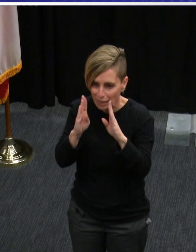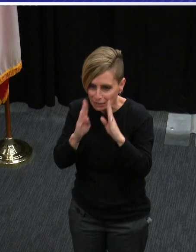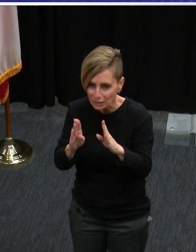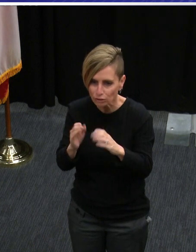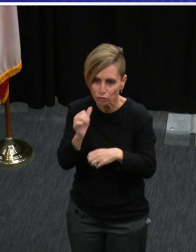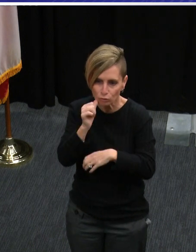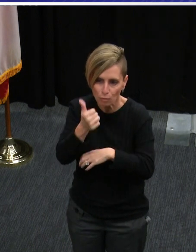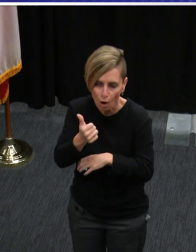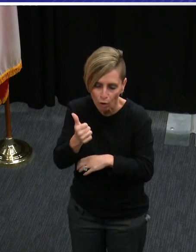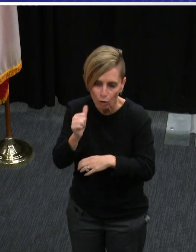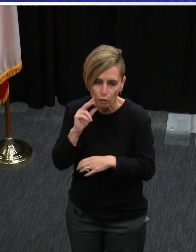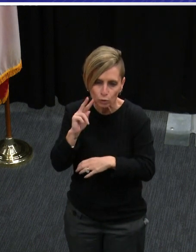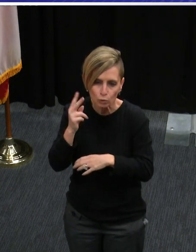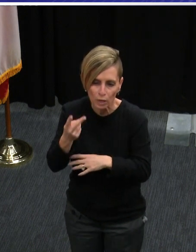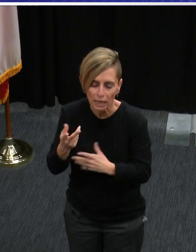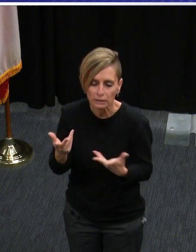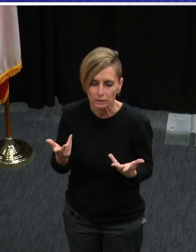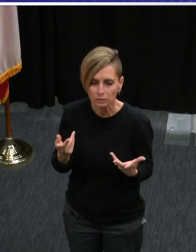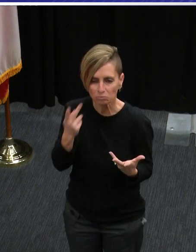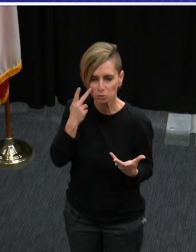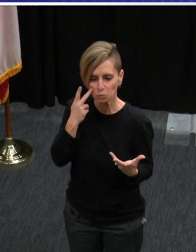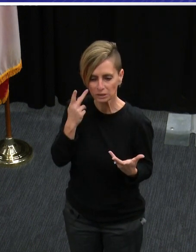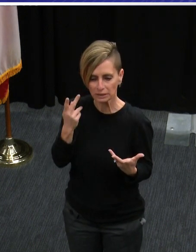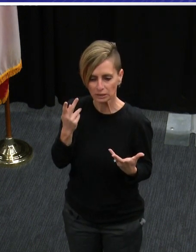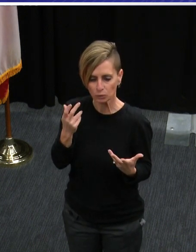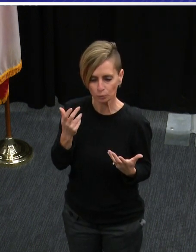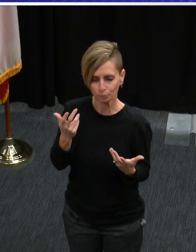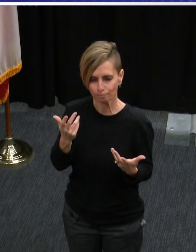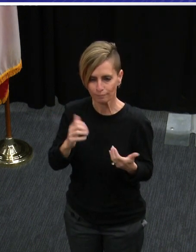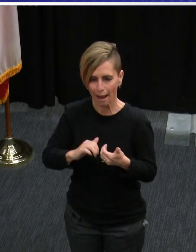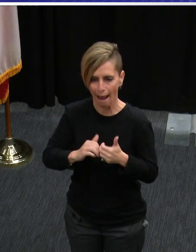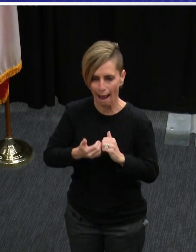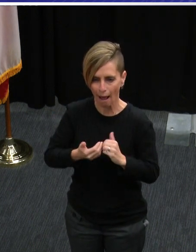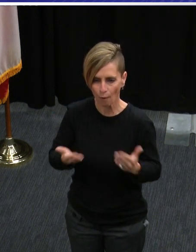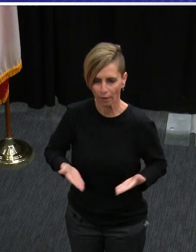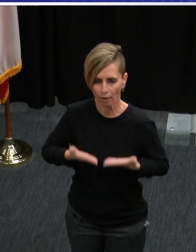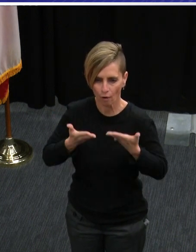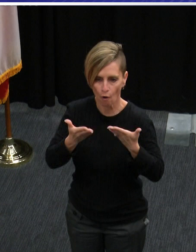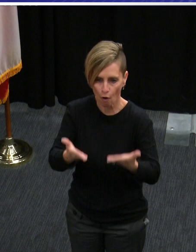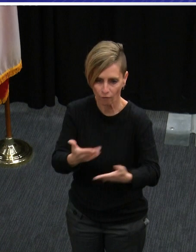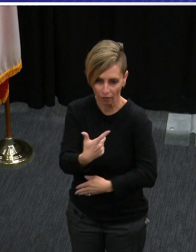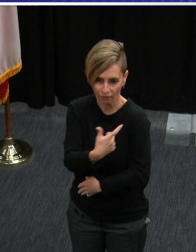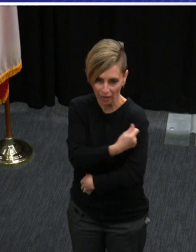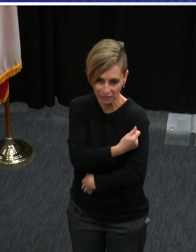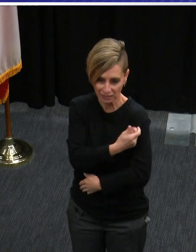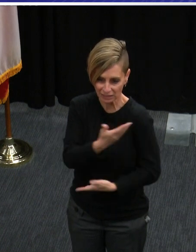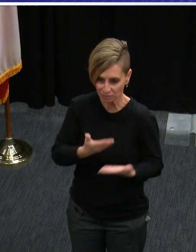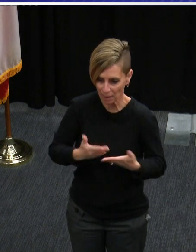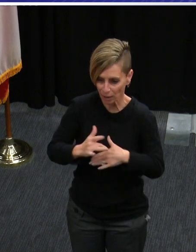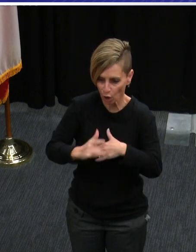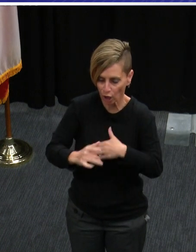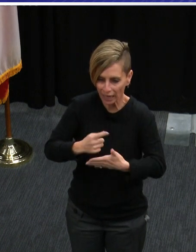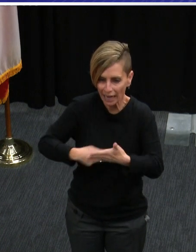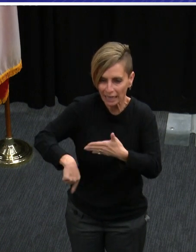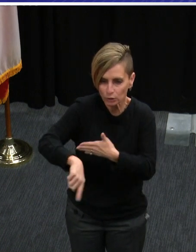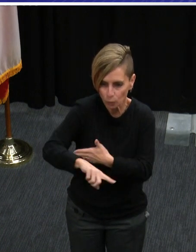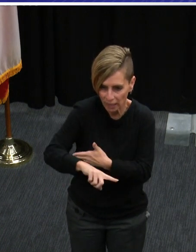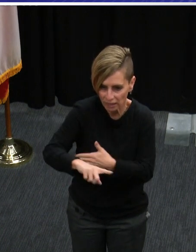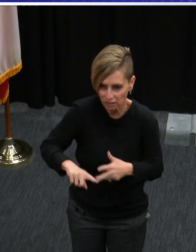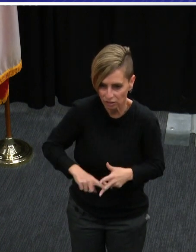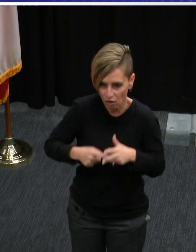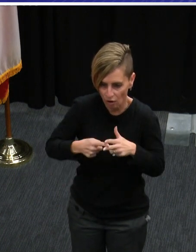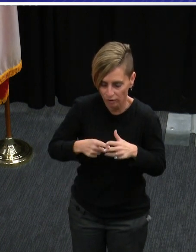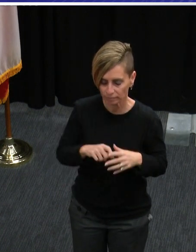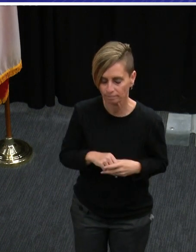up and have a strategy to vaccinate probably beginning early next week, if not over the weekend. But what's important